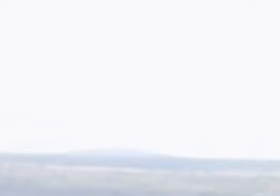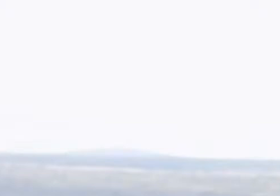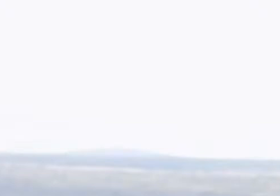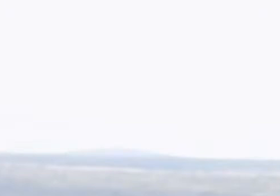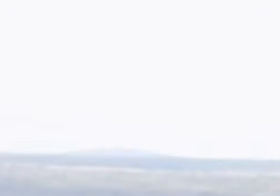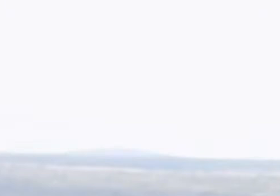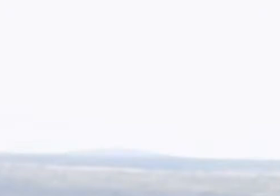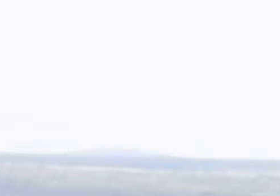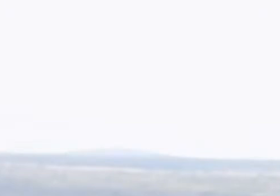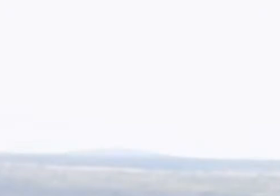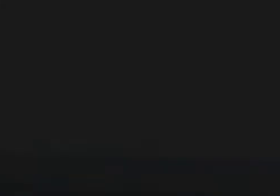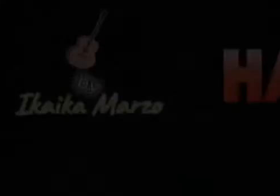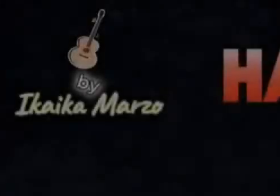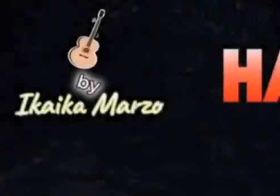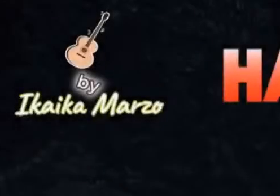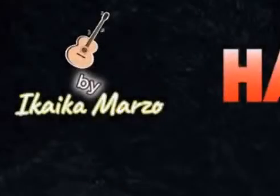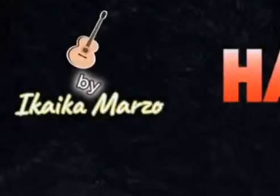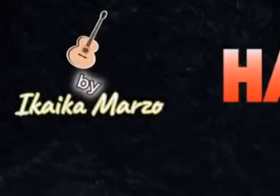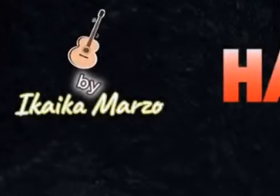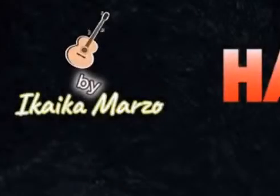major eruption, which was 2018.